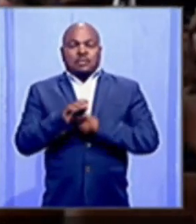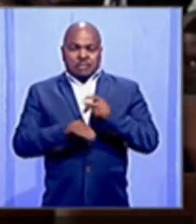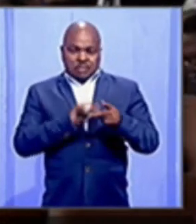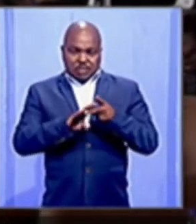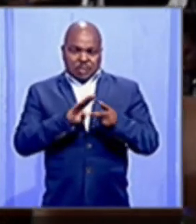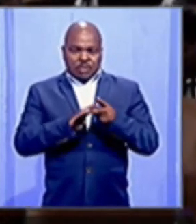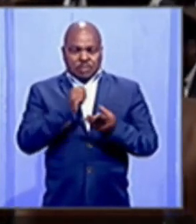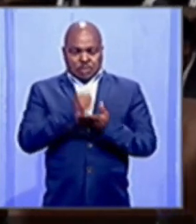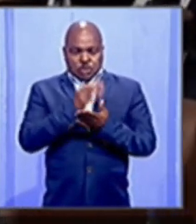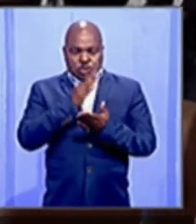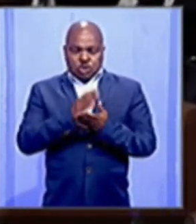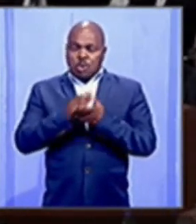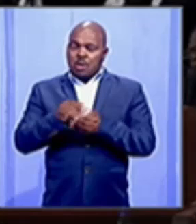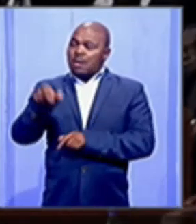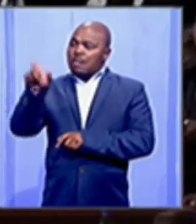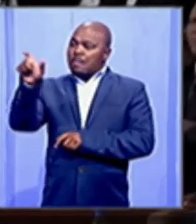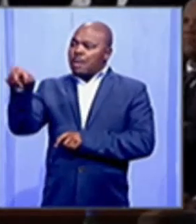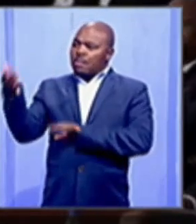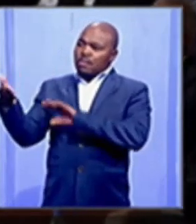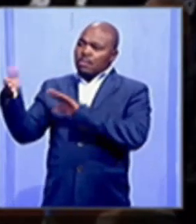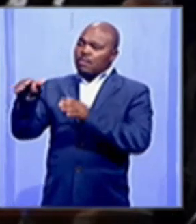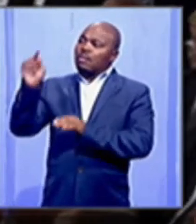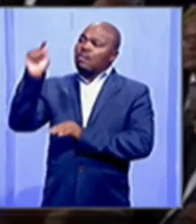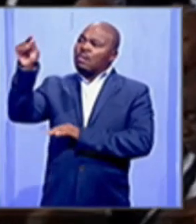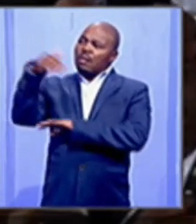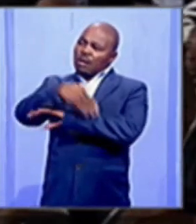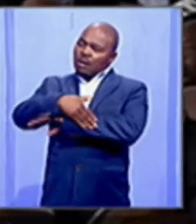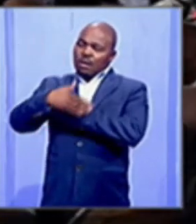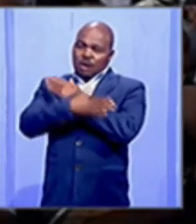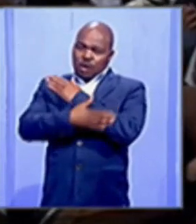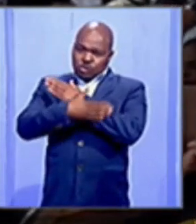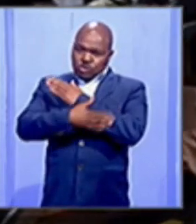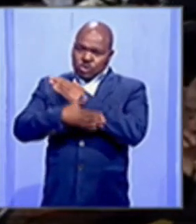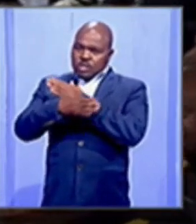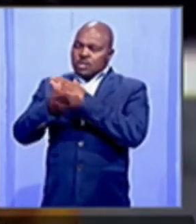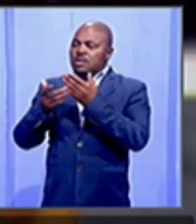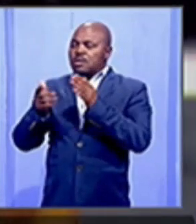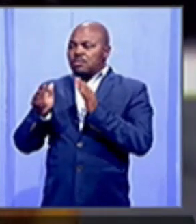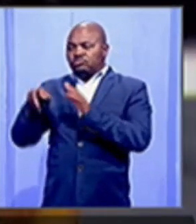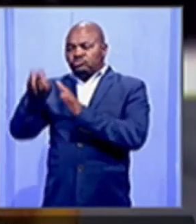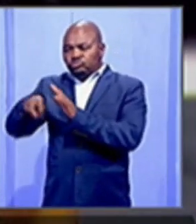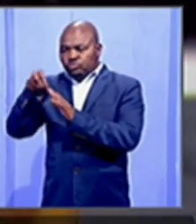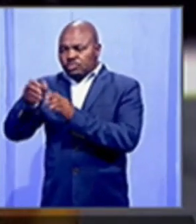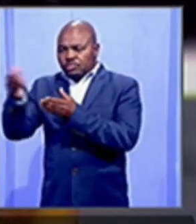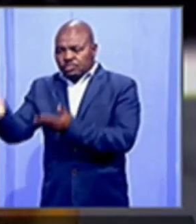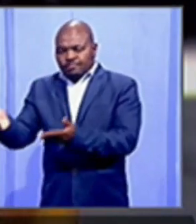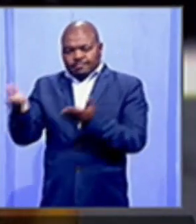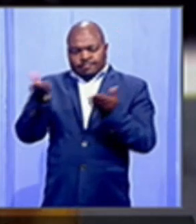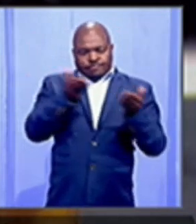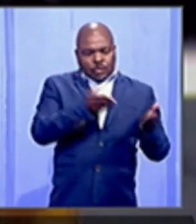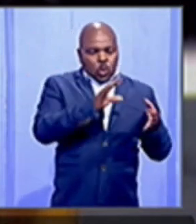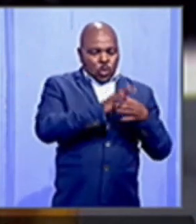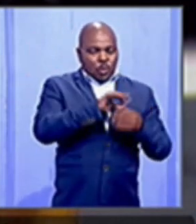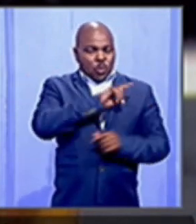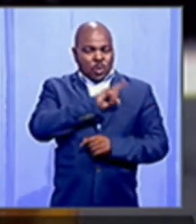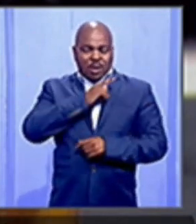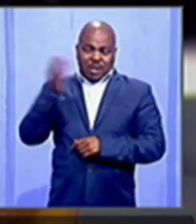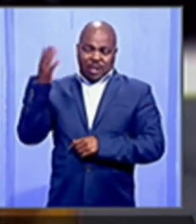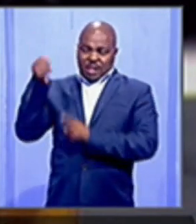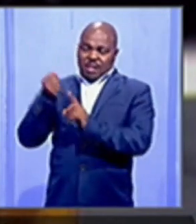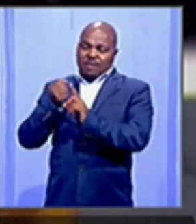the repatriation and restitution process of the freedom fighters buried